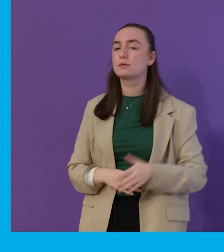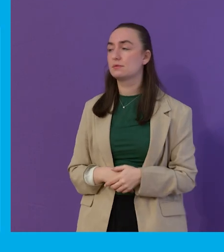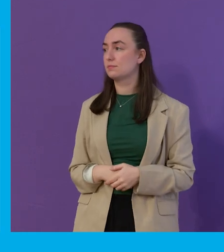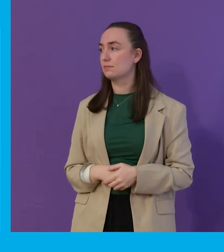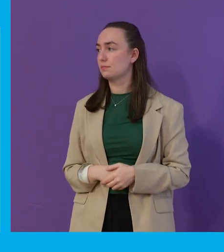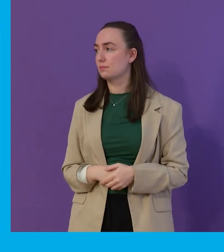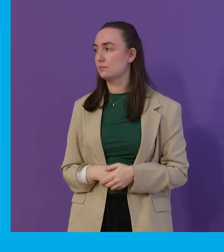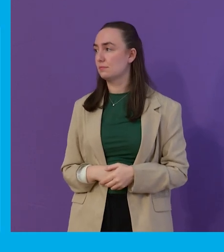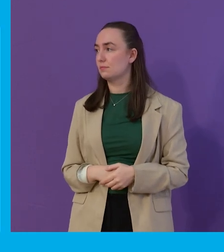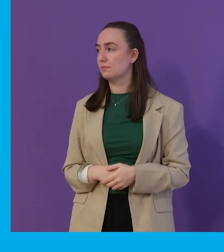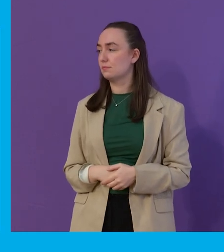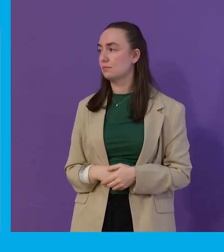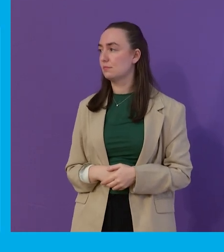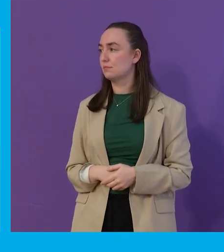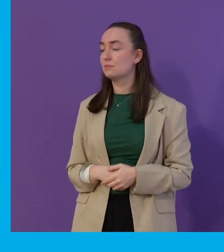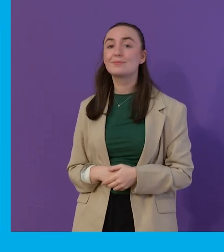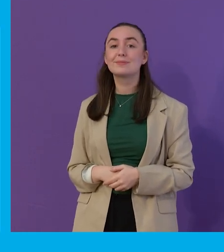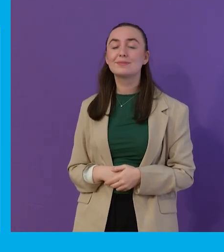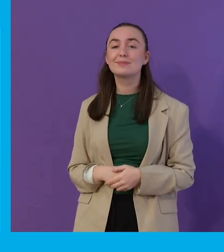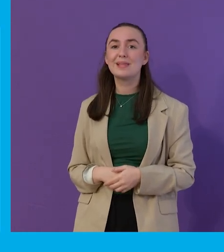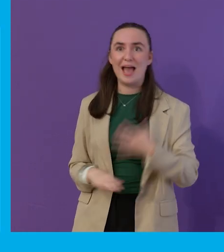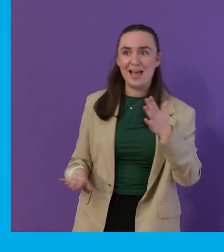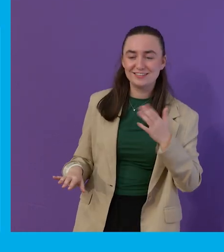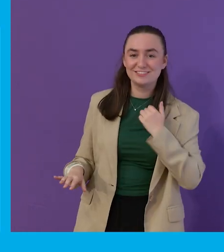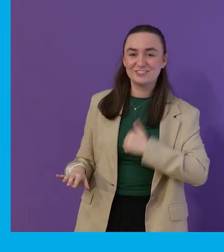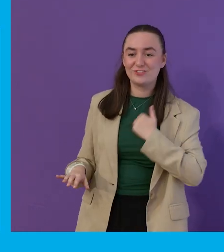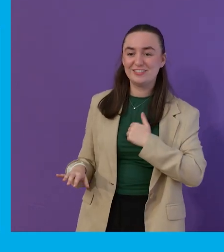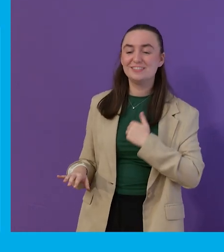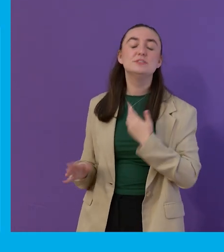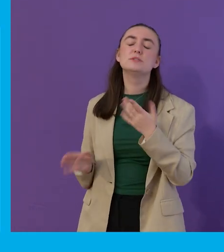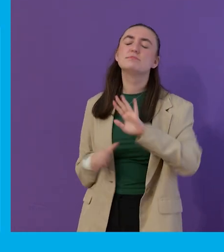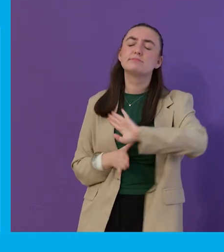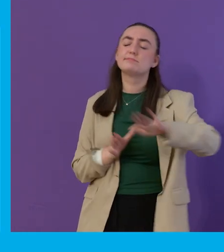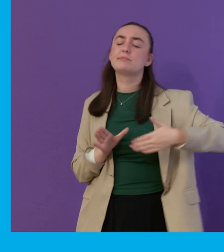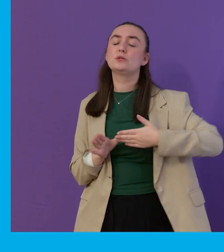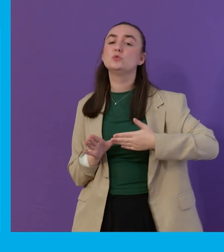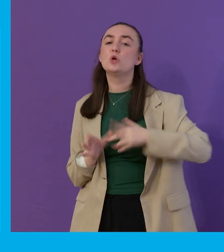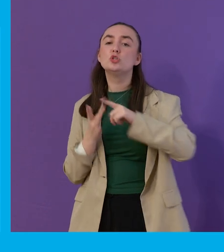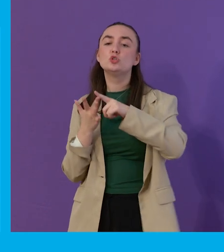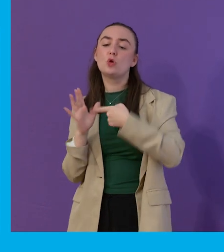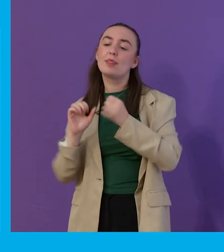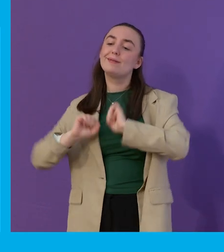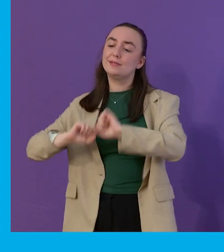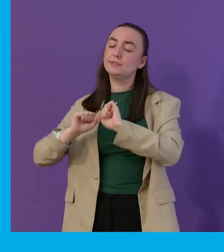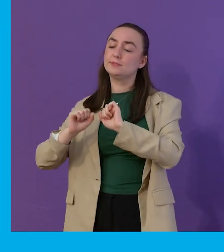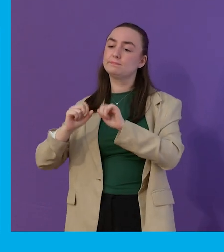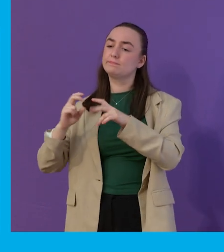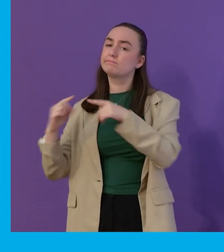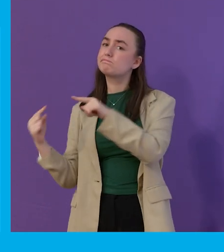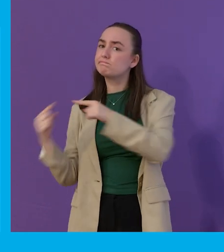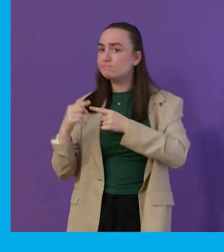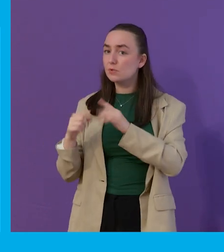on a moment. Back on, John. There we go. Go on ahead. John, sorry, thanks, Ariane. It was just to come back on Jonathan's challenge around why